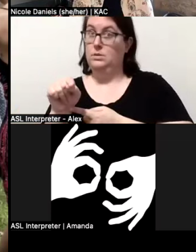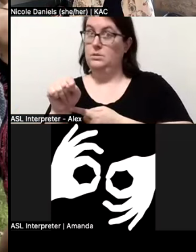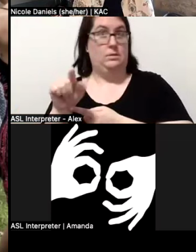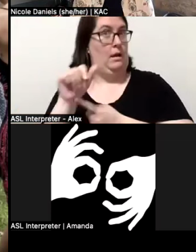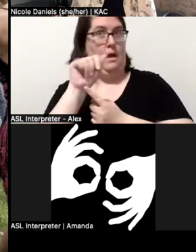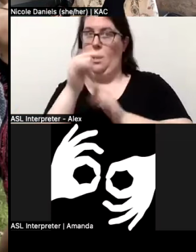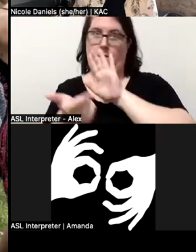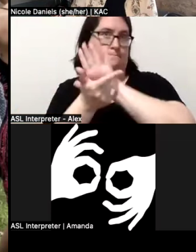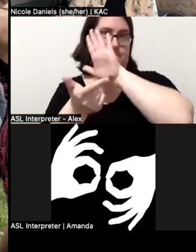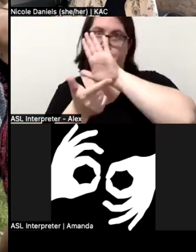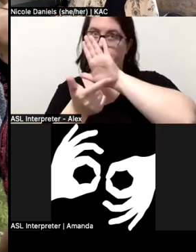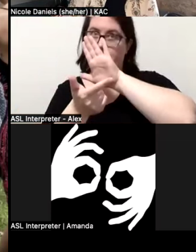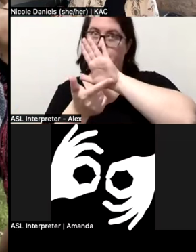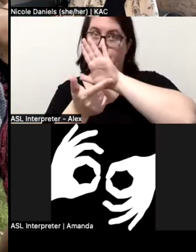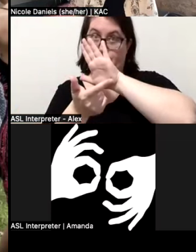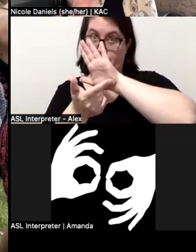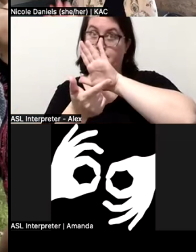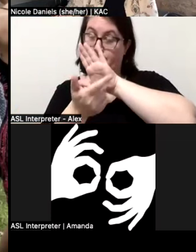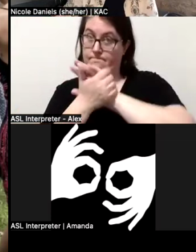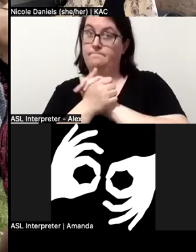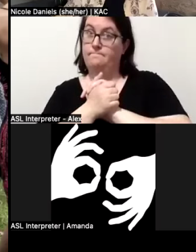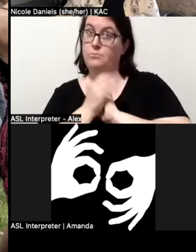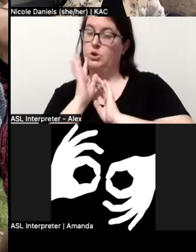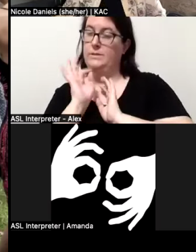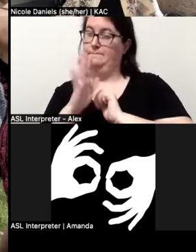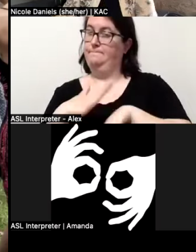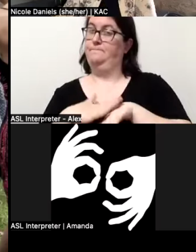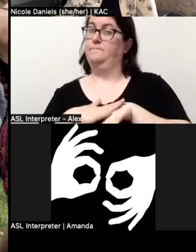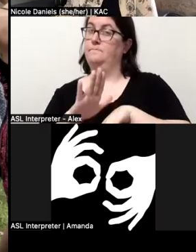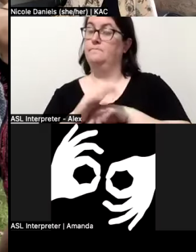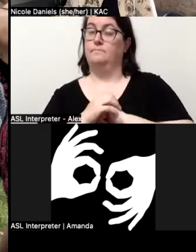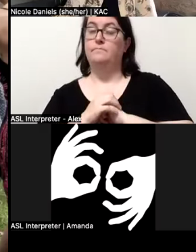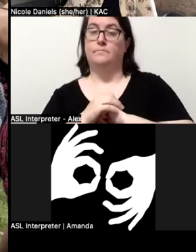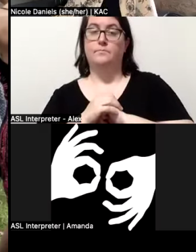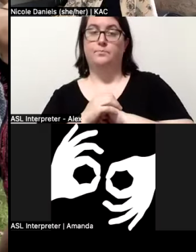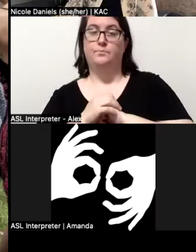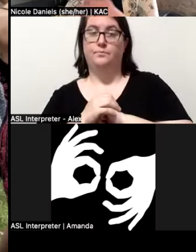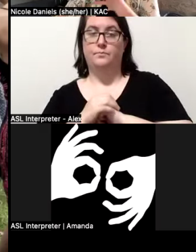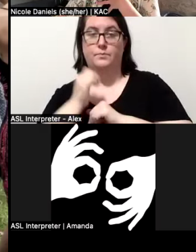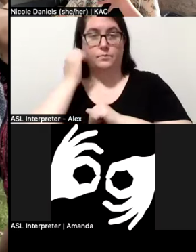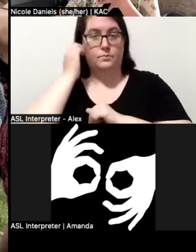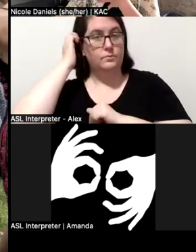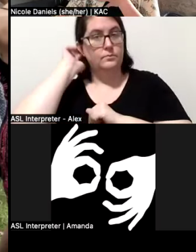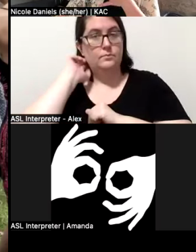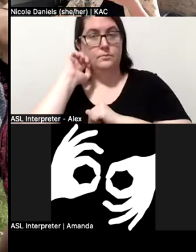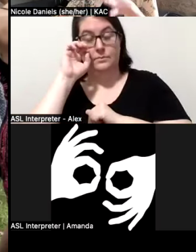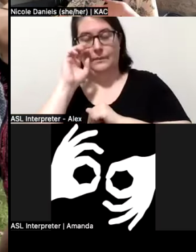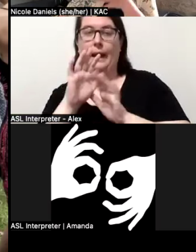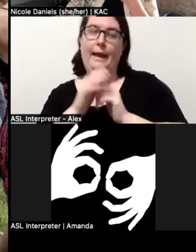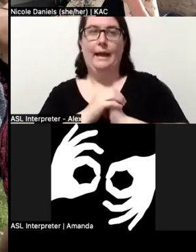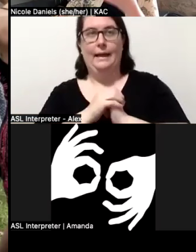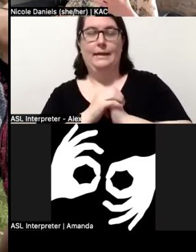is prohibited. So just be careful of that. And then we also kind of want to